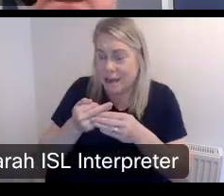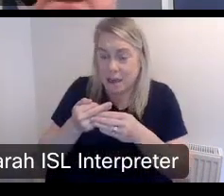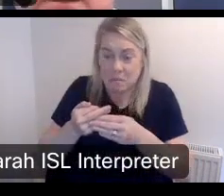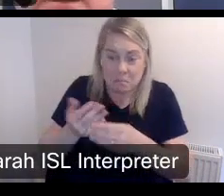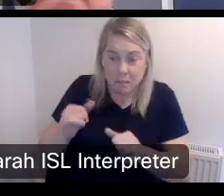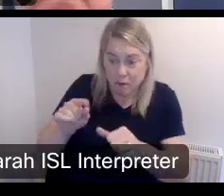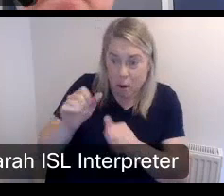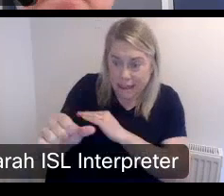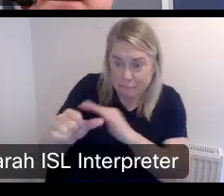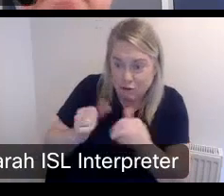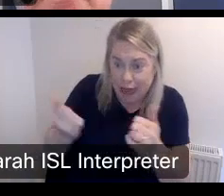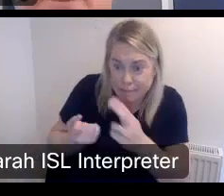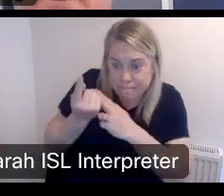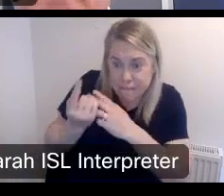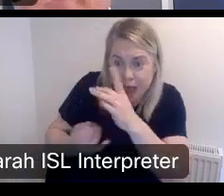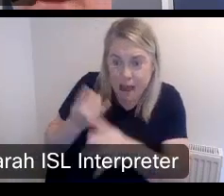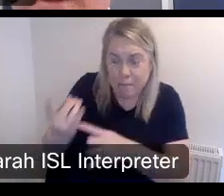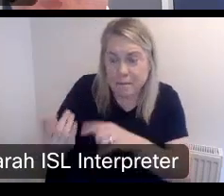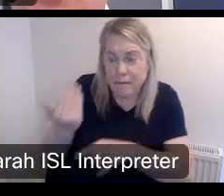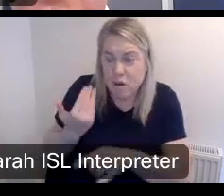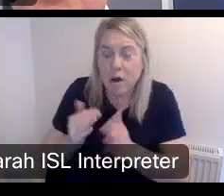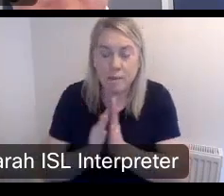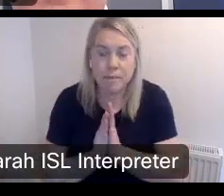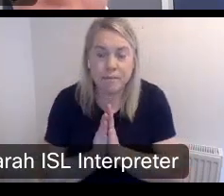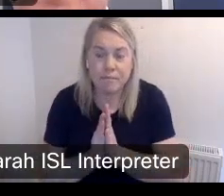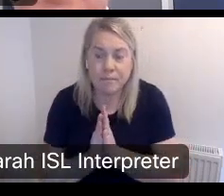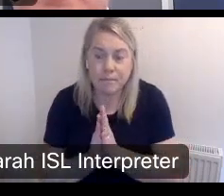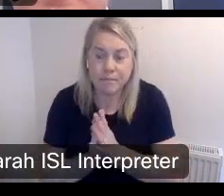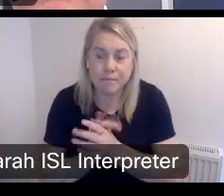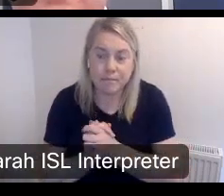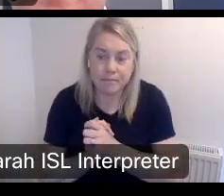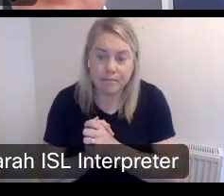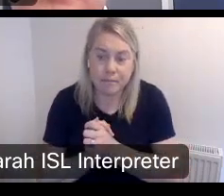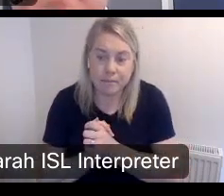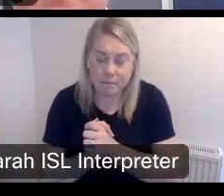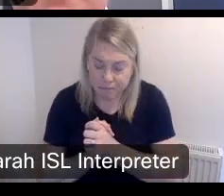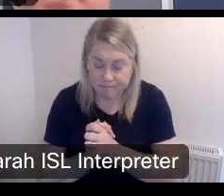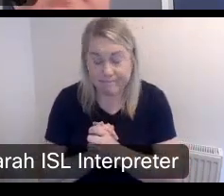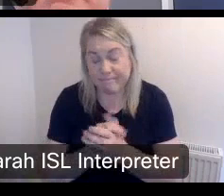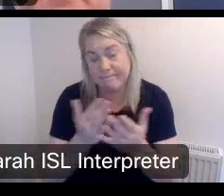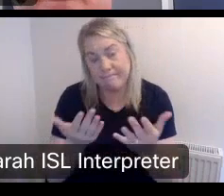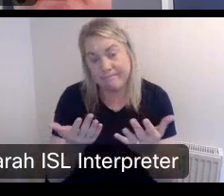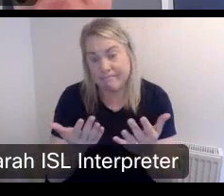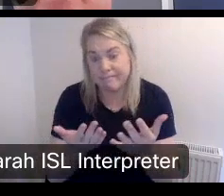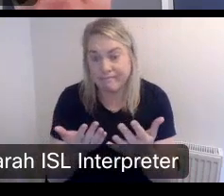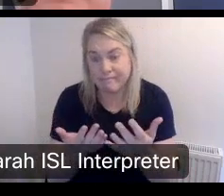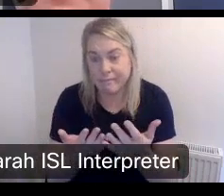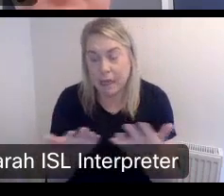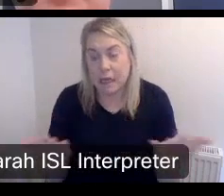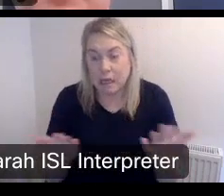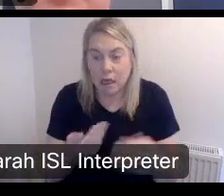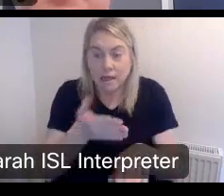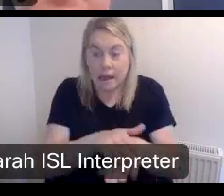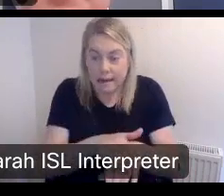fit into this category? Yeah, I think again those things where you know, death is not or an adverse outcome